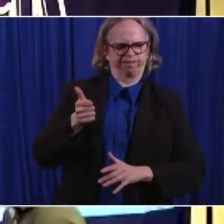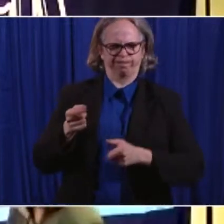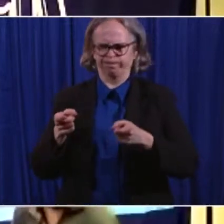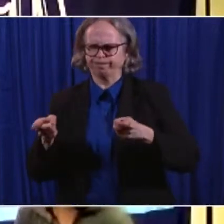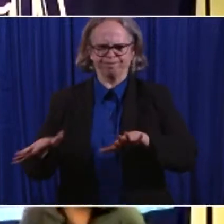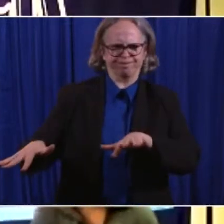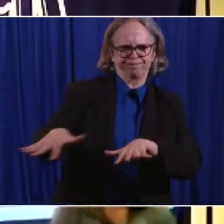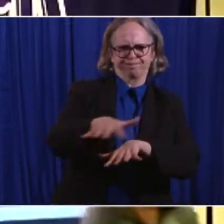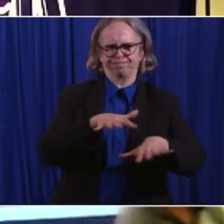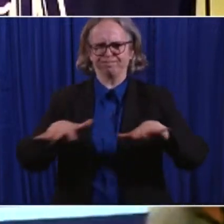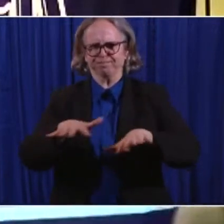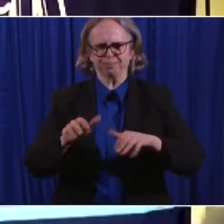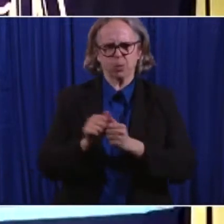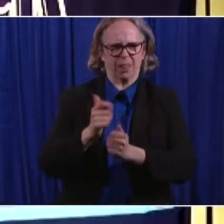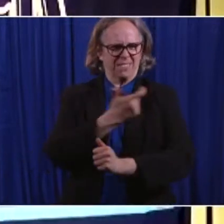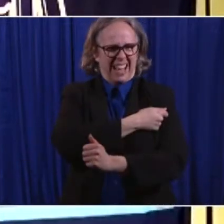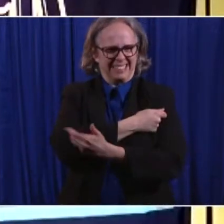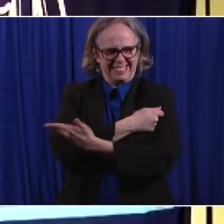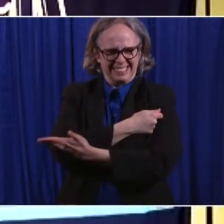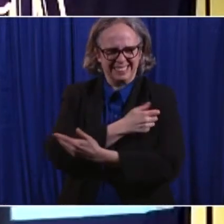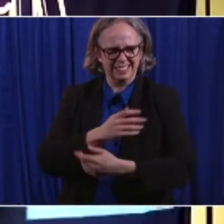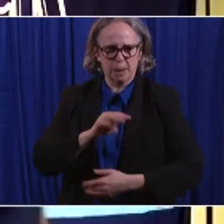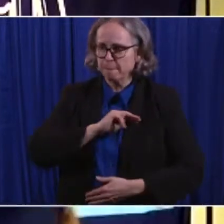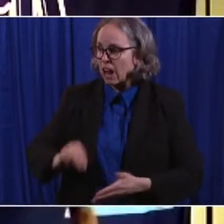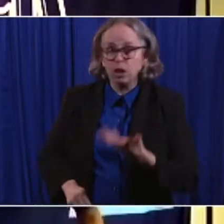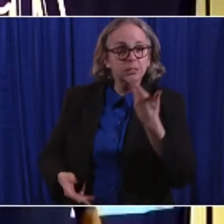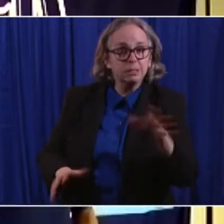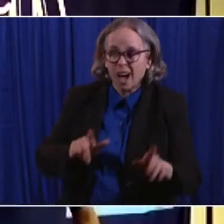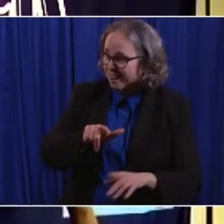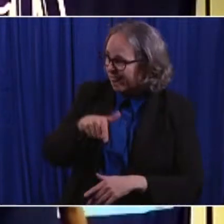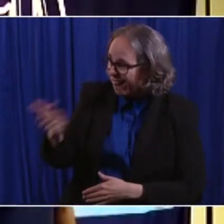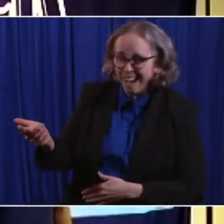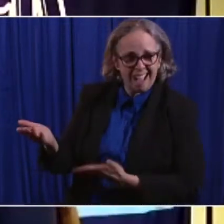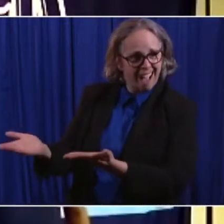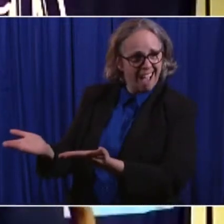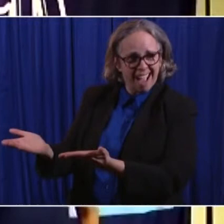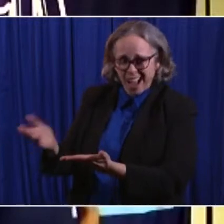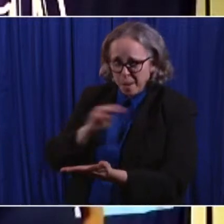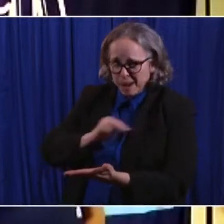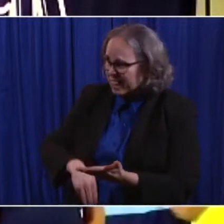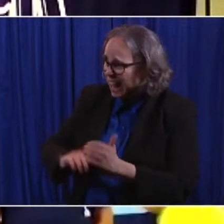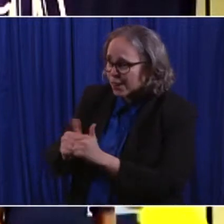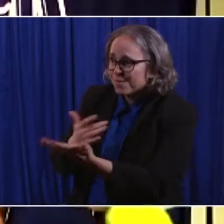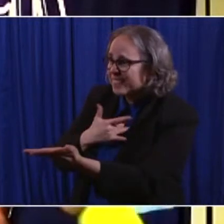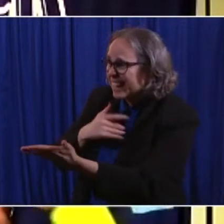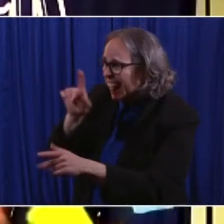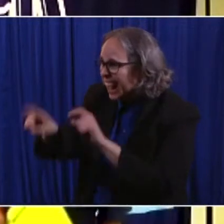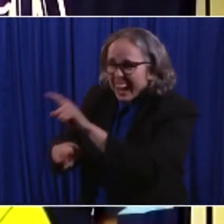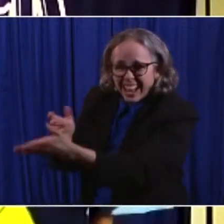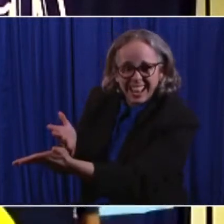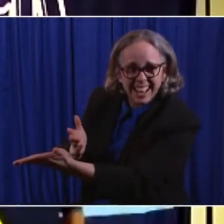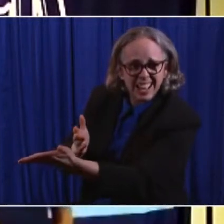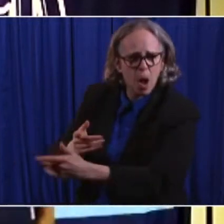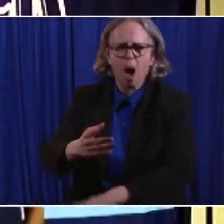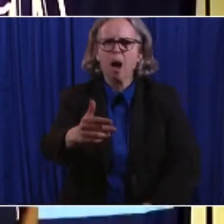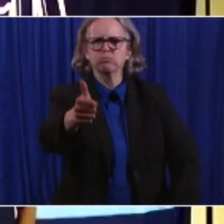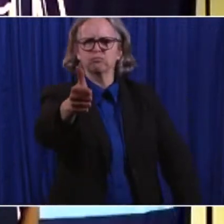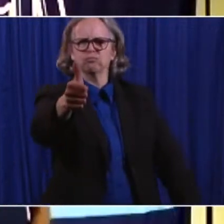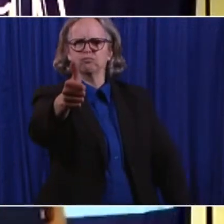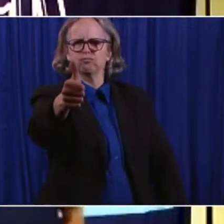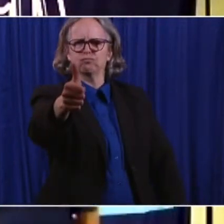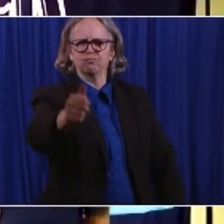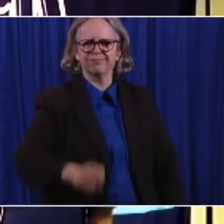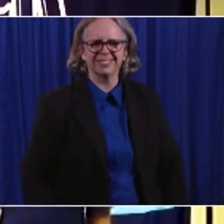So the mayor is done. The mayor All right, Mayor, how was it? Feeling good. And now